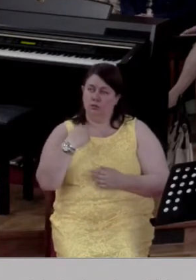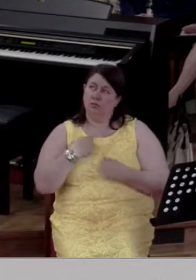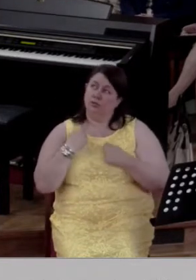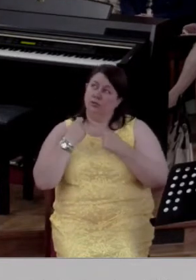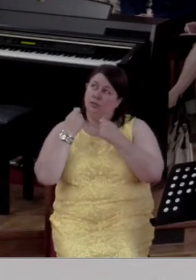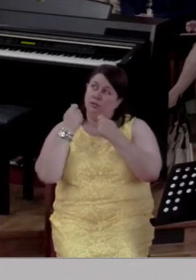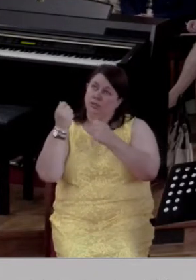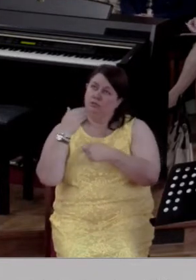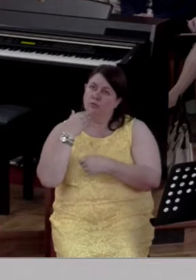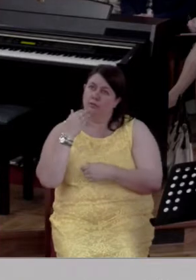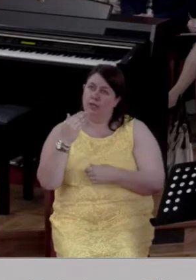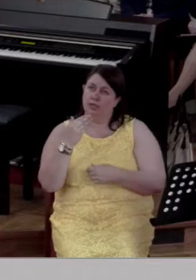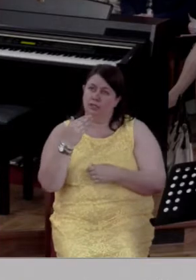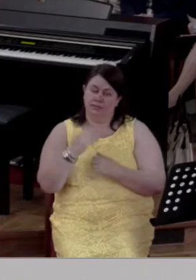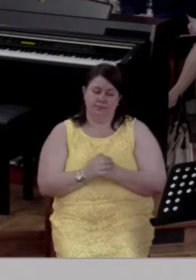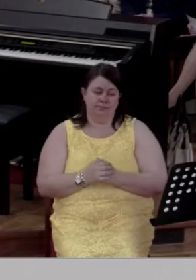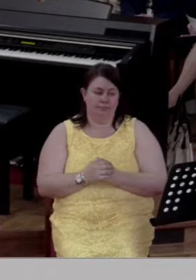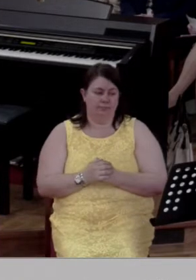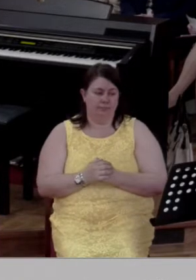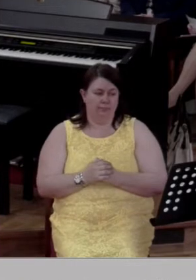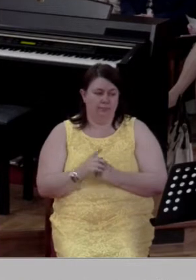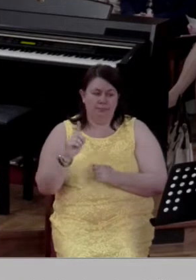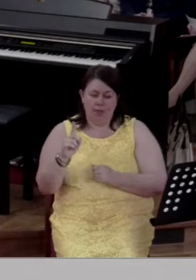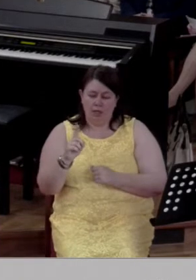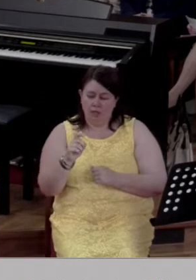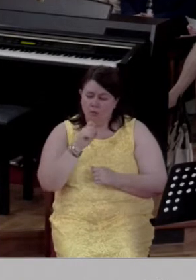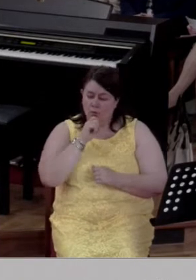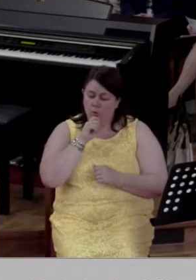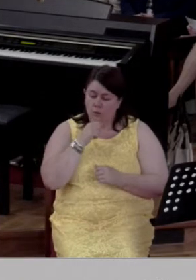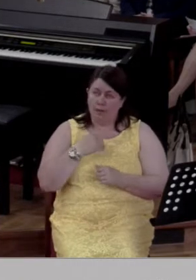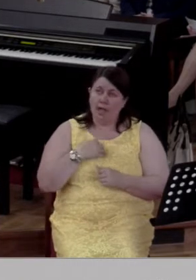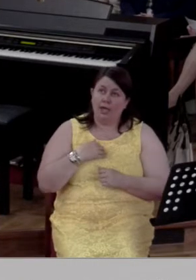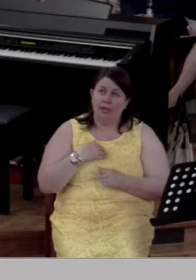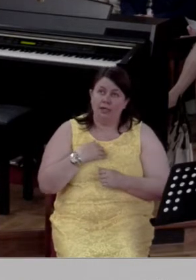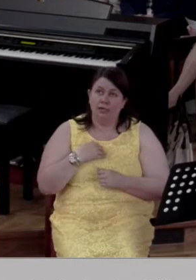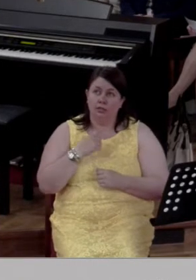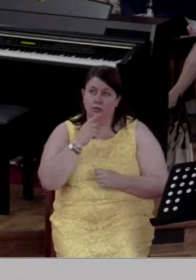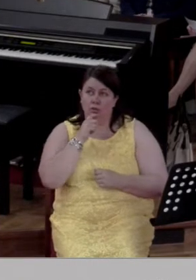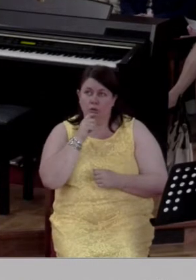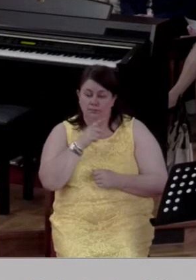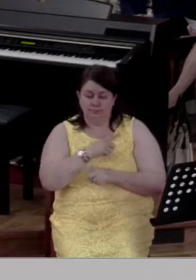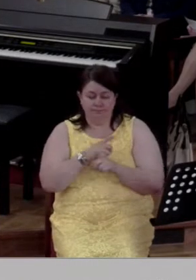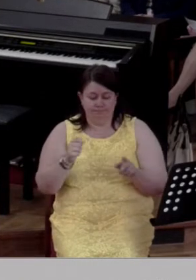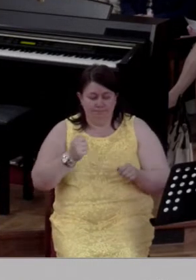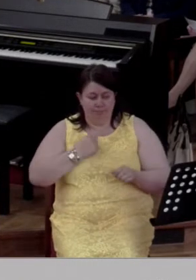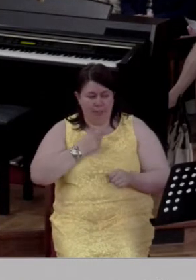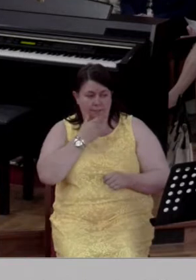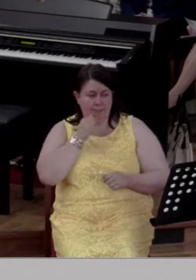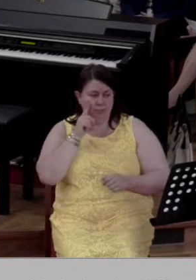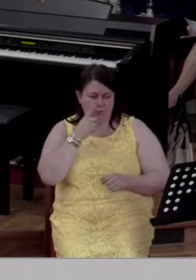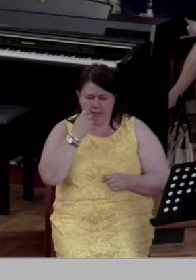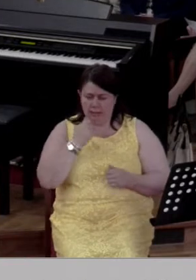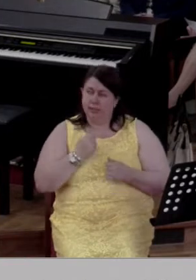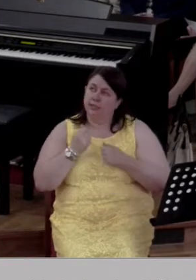name. But who am I and who are my people that we should be able to give as generously as